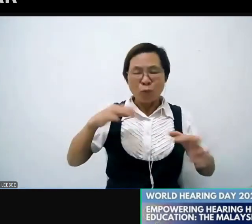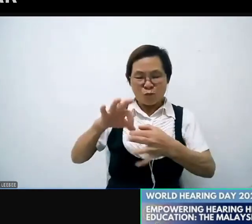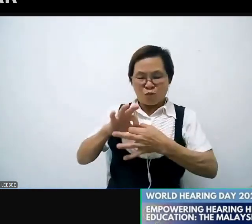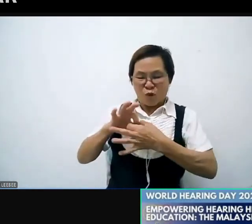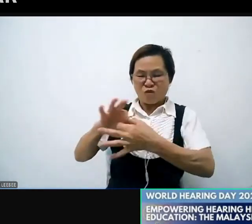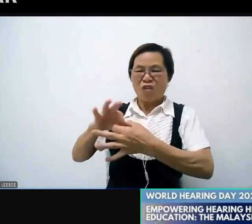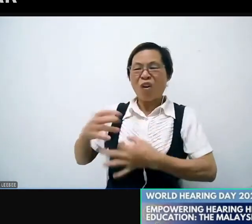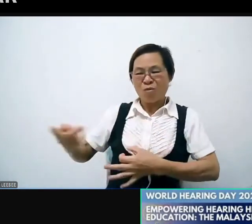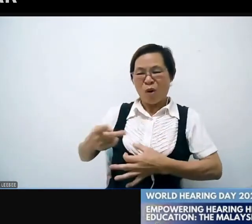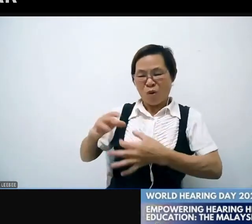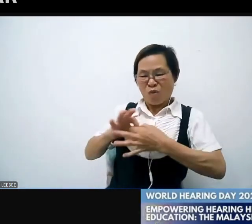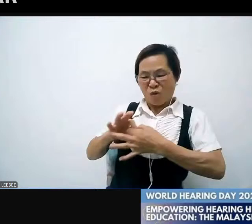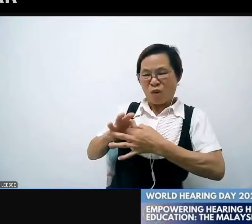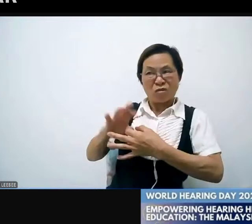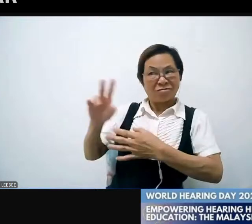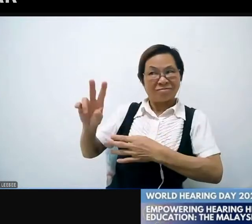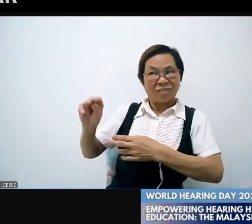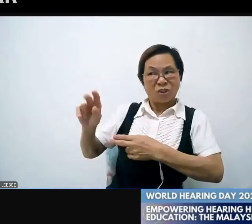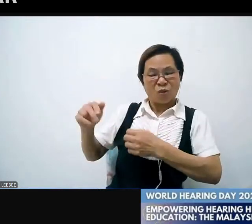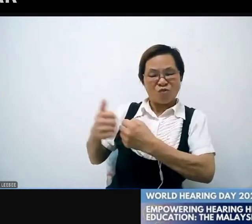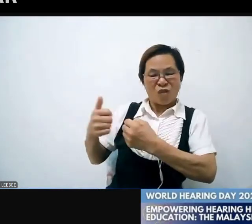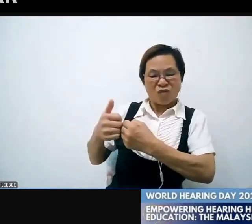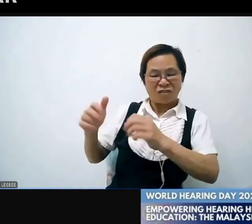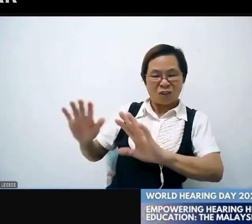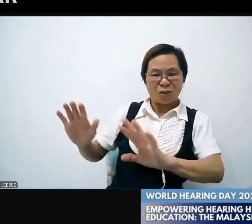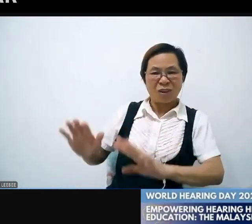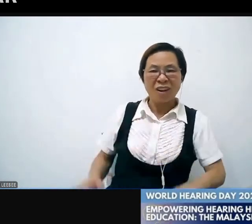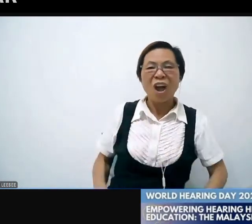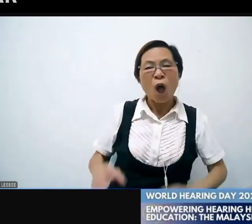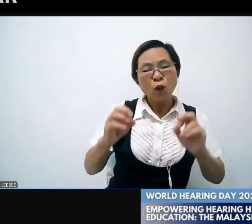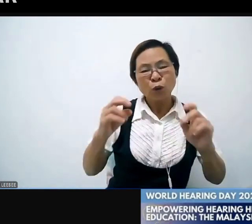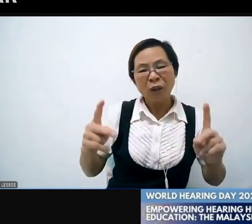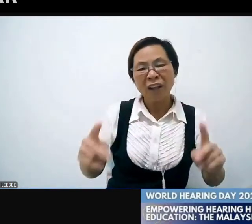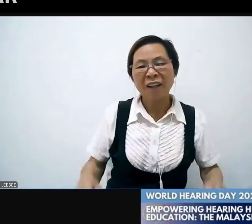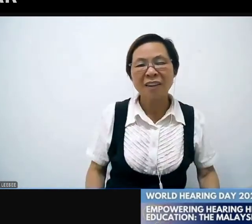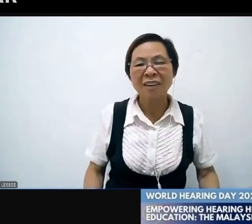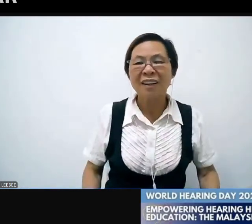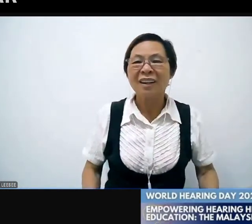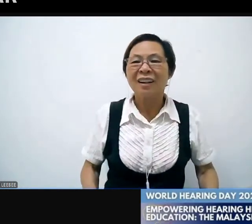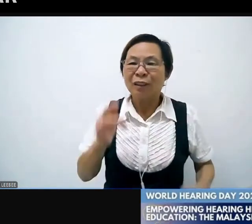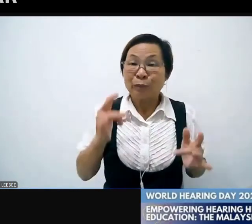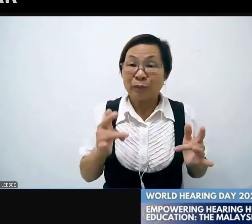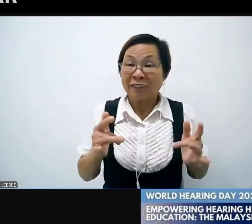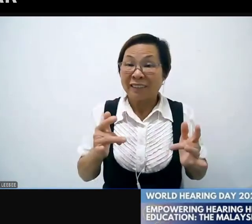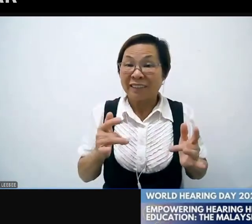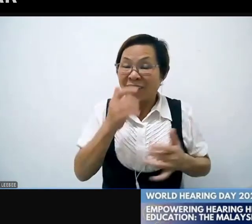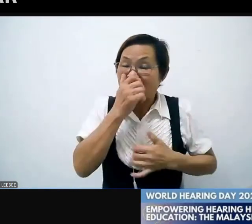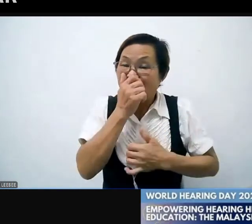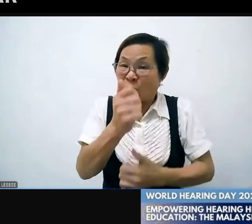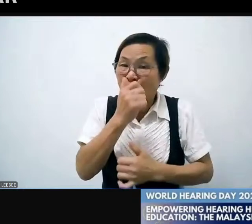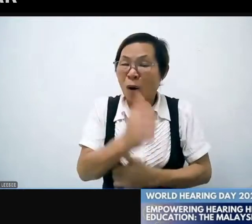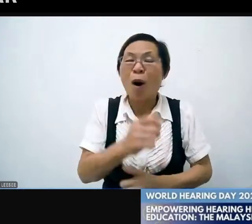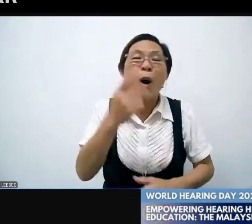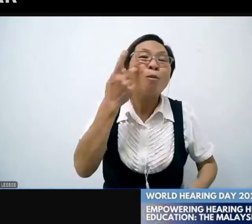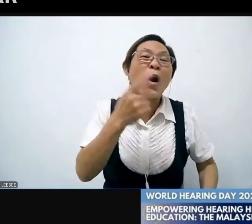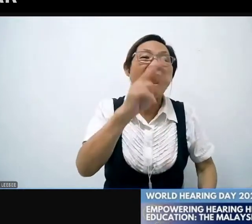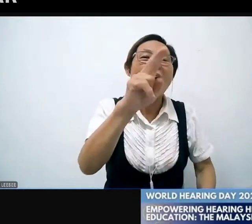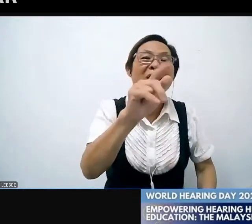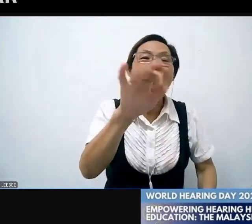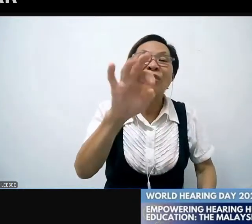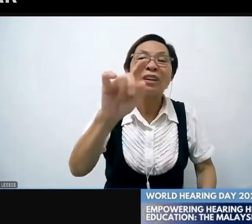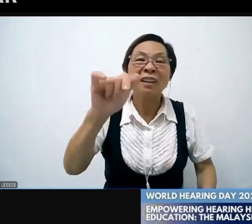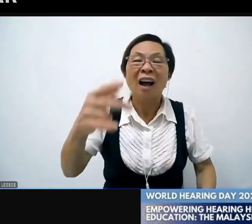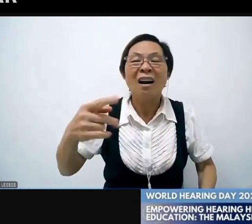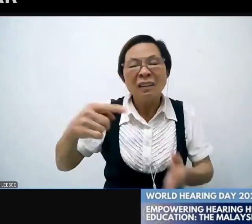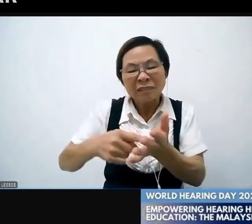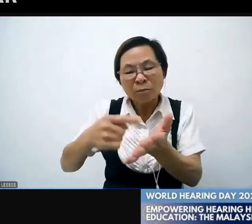work yeah. together as a Fadil. It's okay, but that's the thing interesting. But like a Pro Rafida, sometimes we